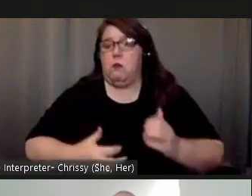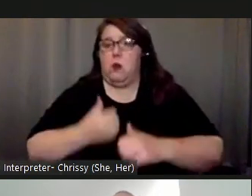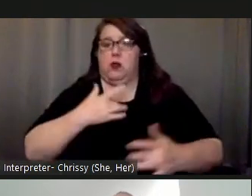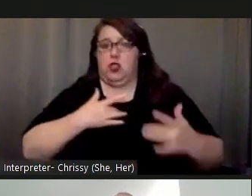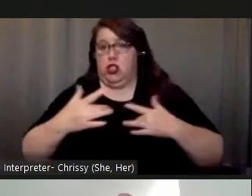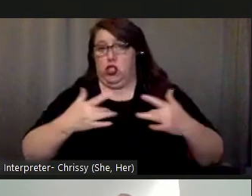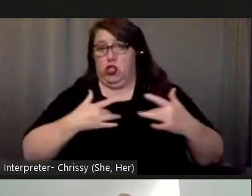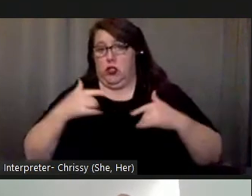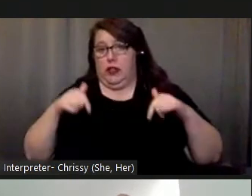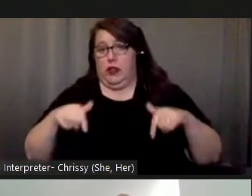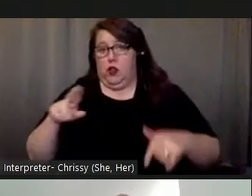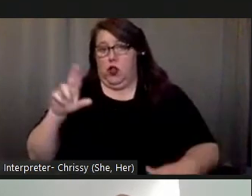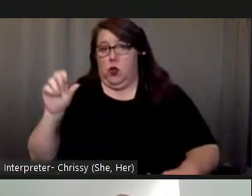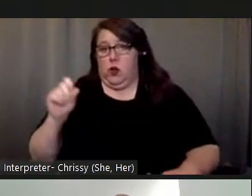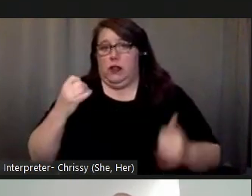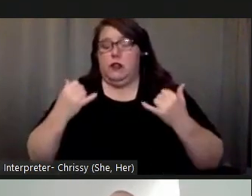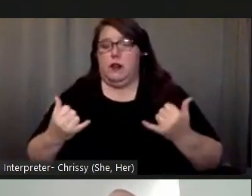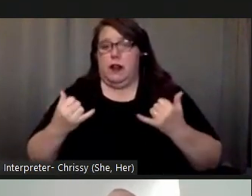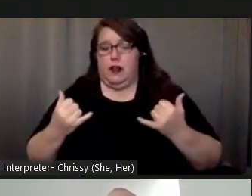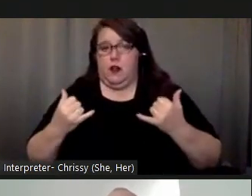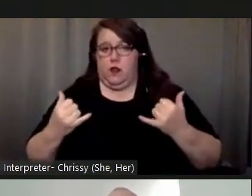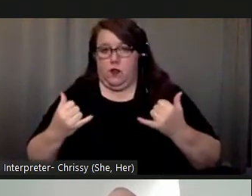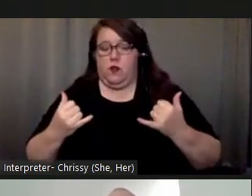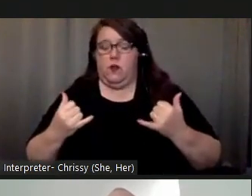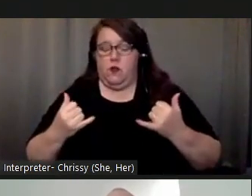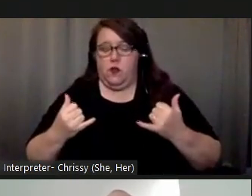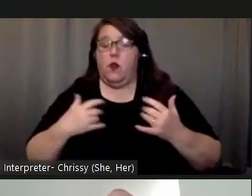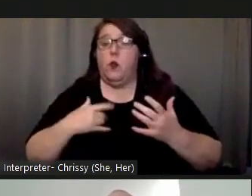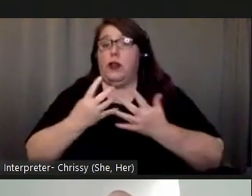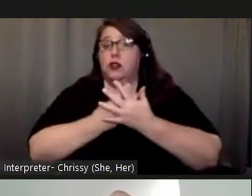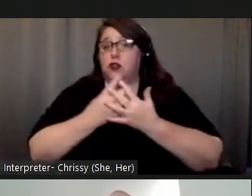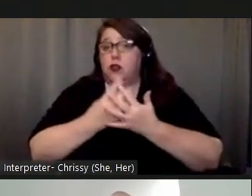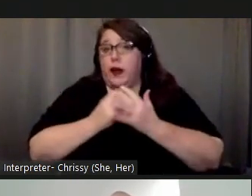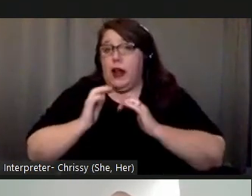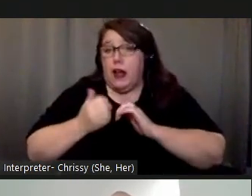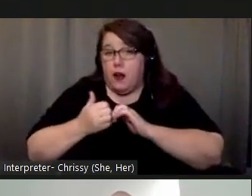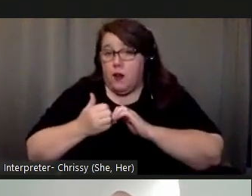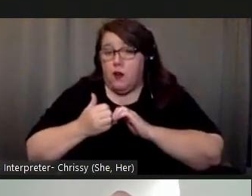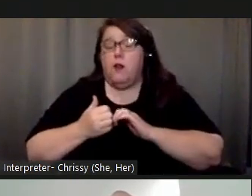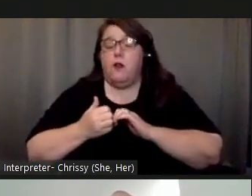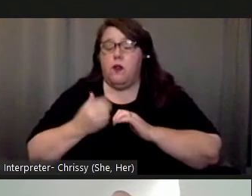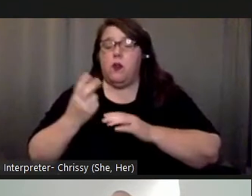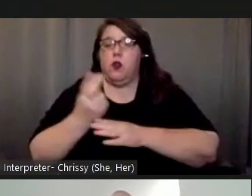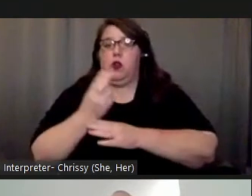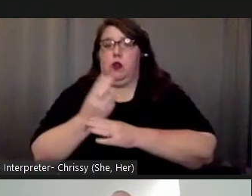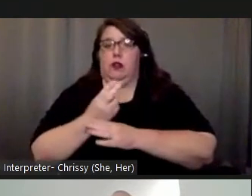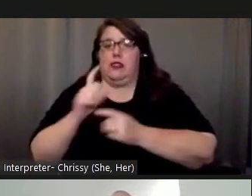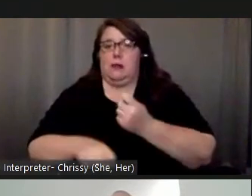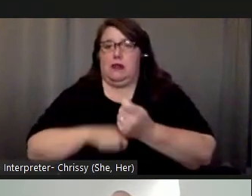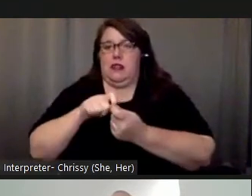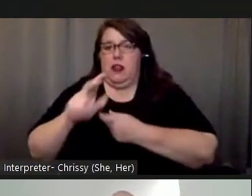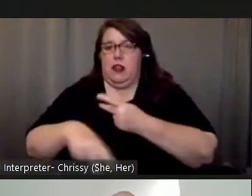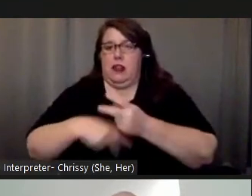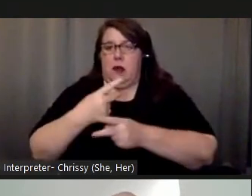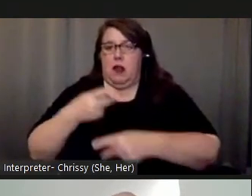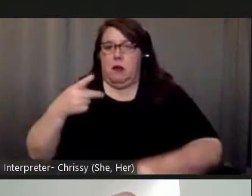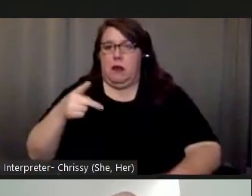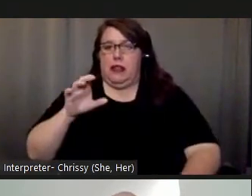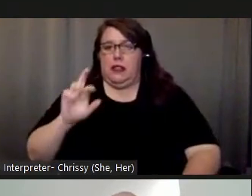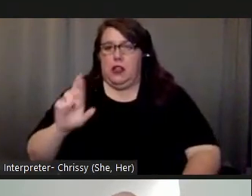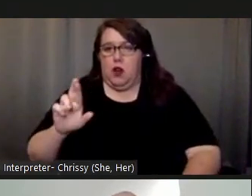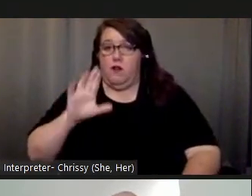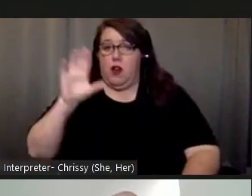in the US right now. So the way that we screen for that variant is by using a specific type of PCR from a